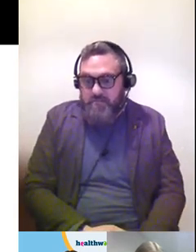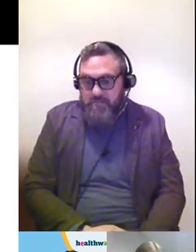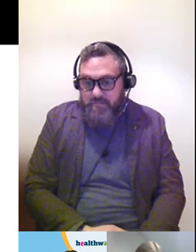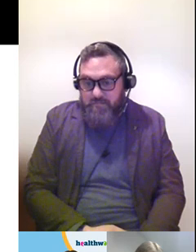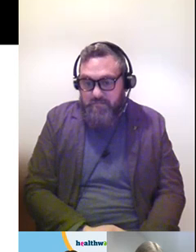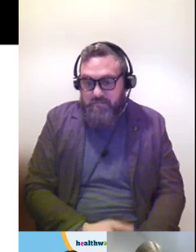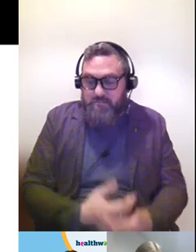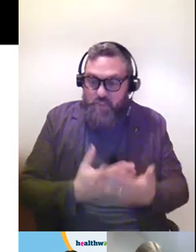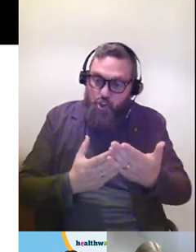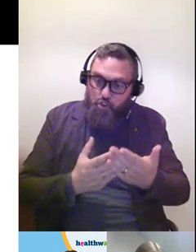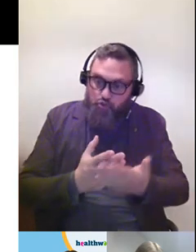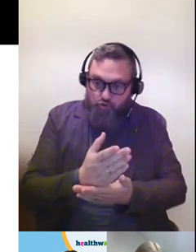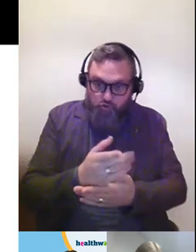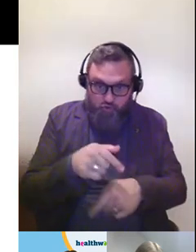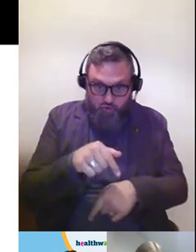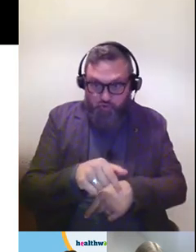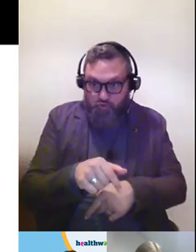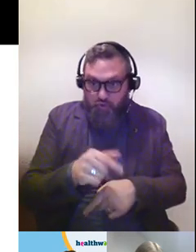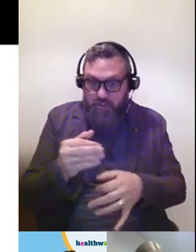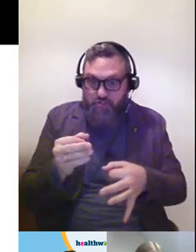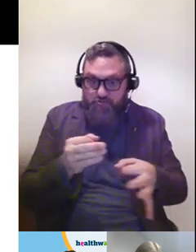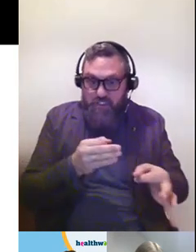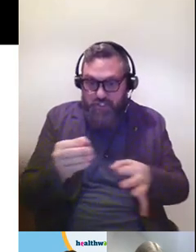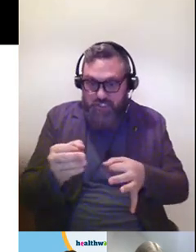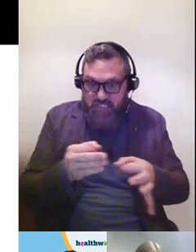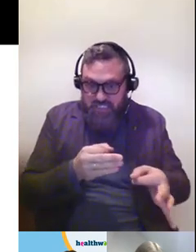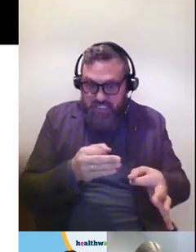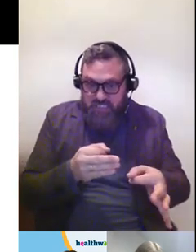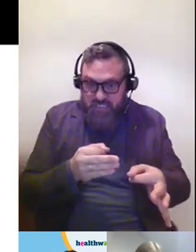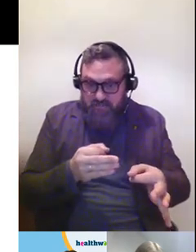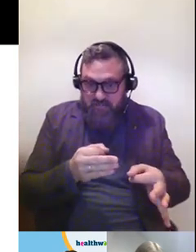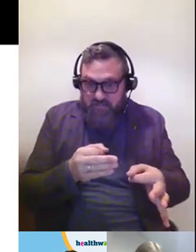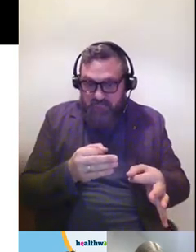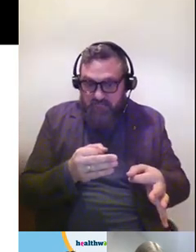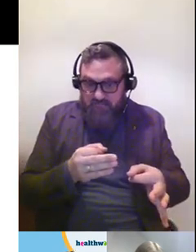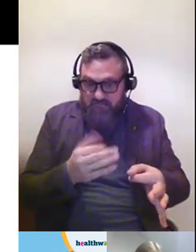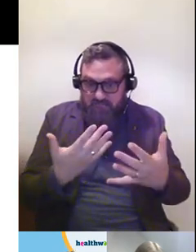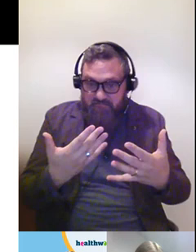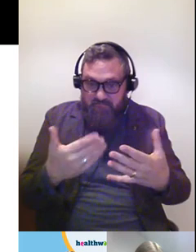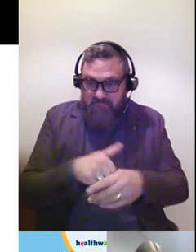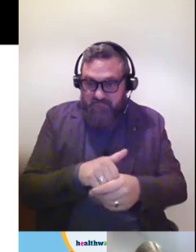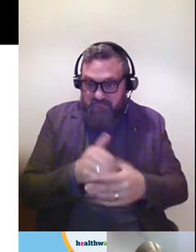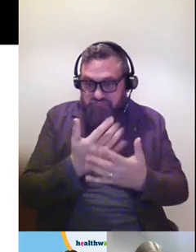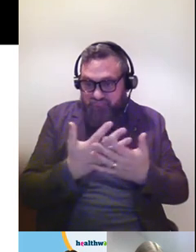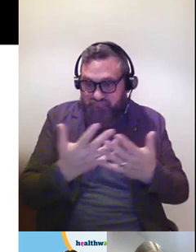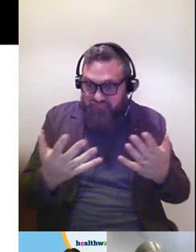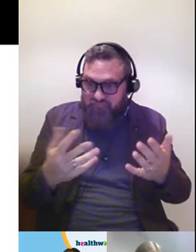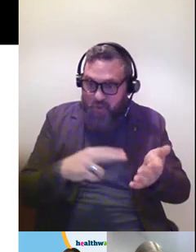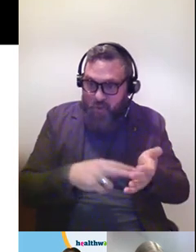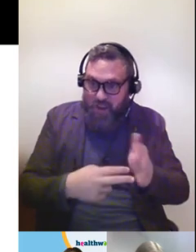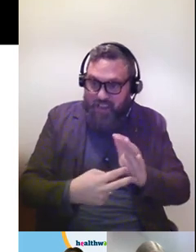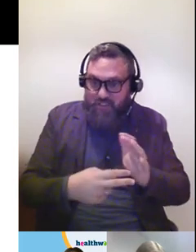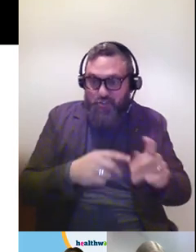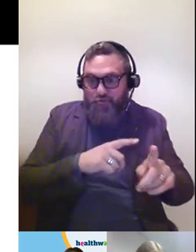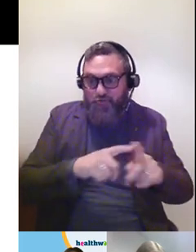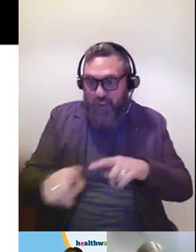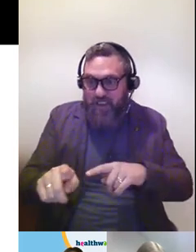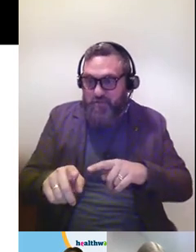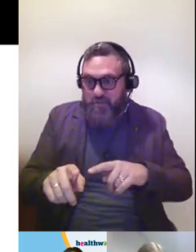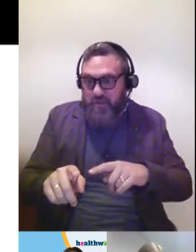Through the development of the strategy, we have involved a number of different organisations. We've tried to be really broad in